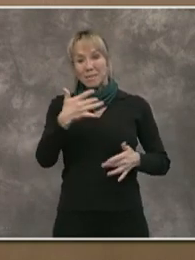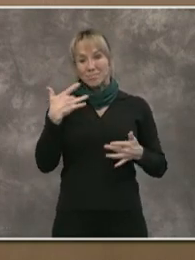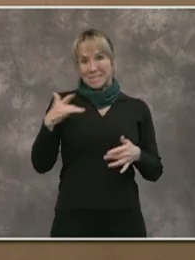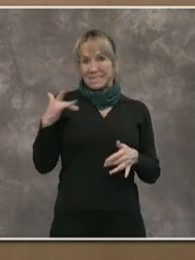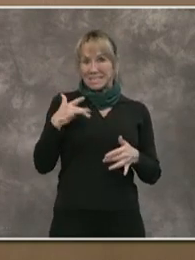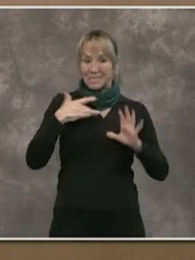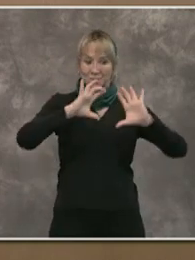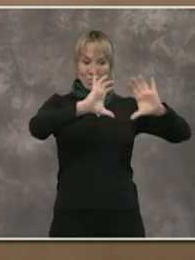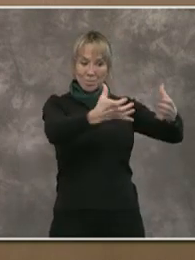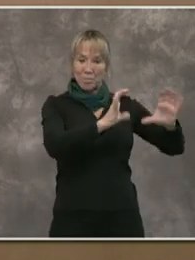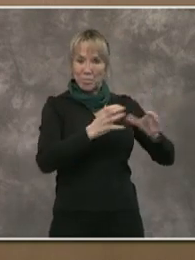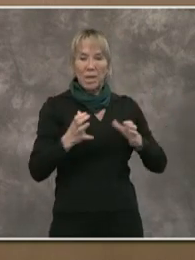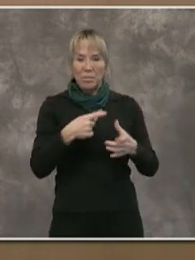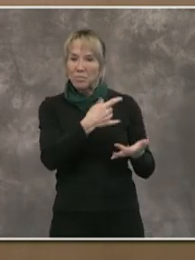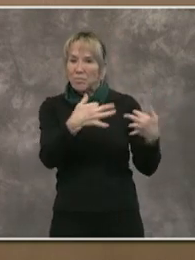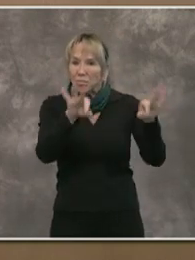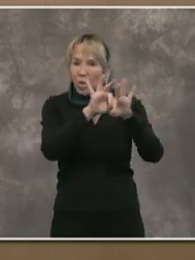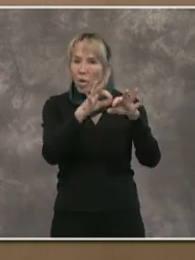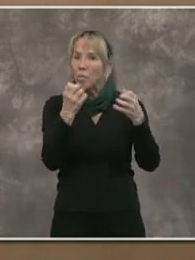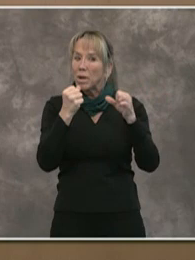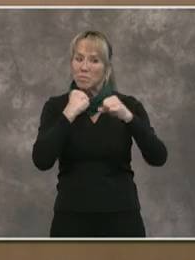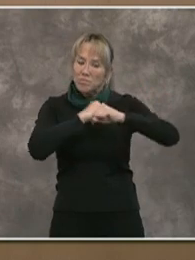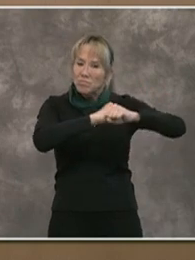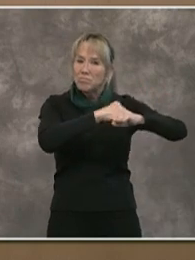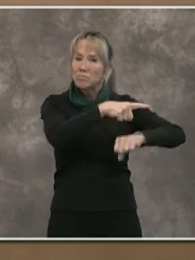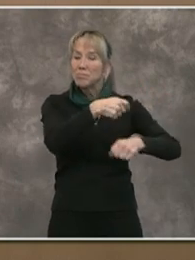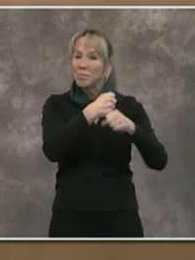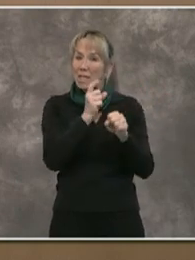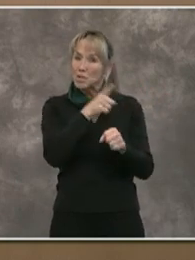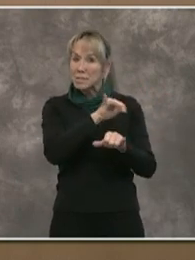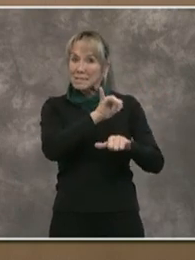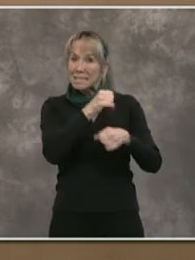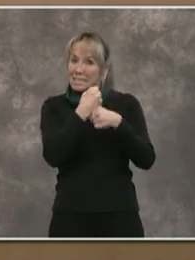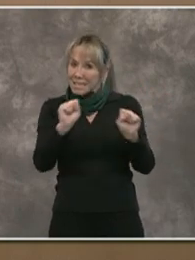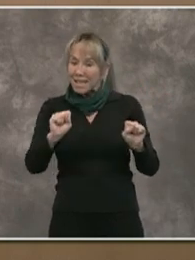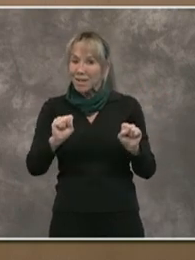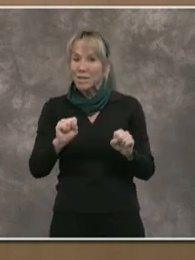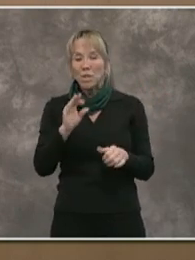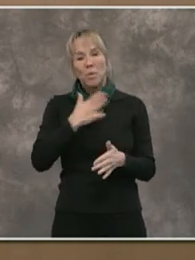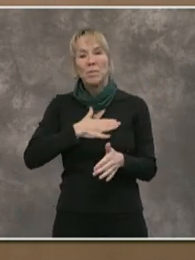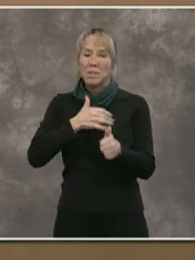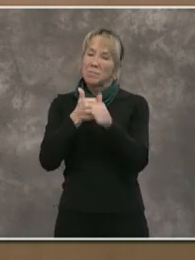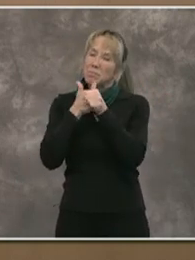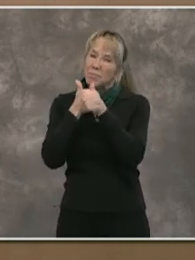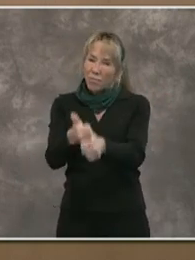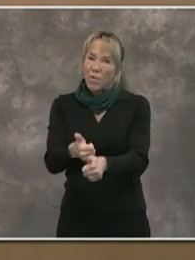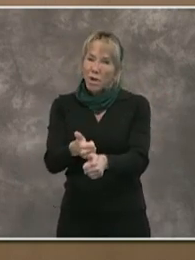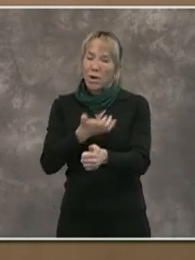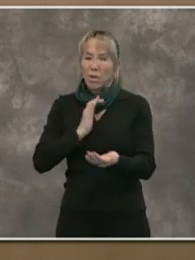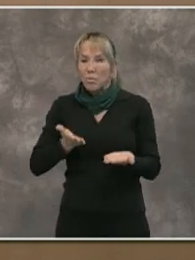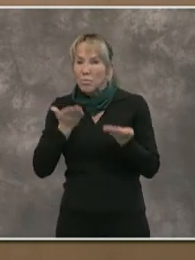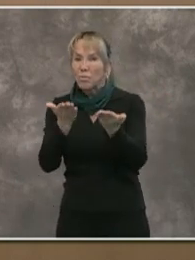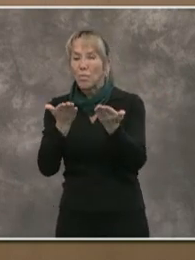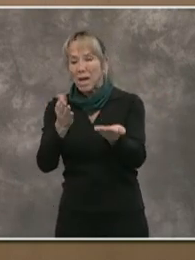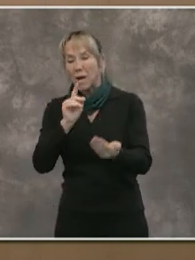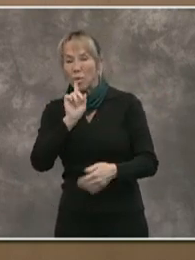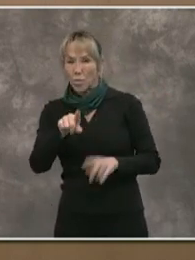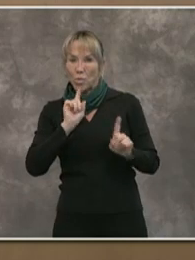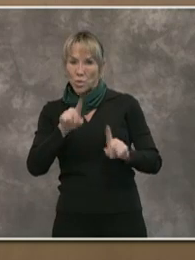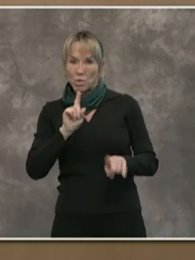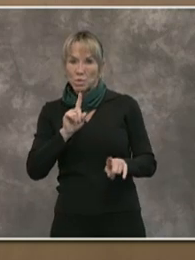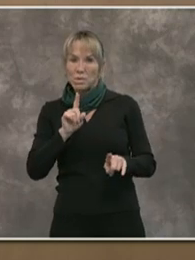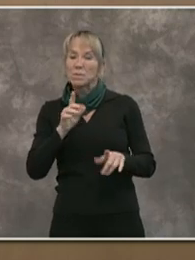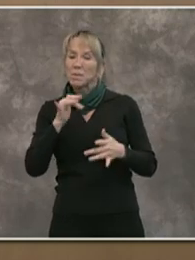we want to keep them safe, so please adhere to the strong recommendations and the health officer's order that protect